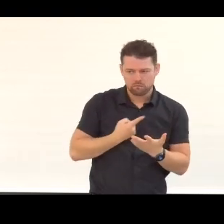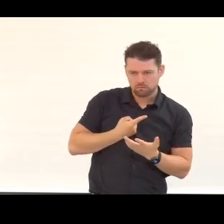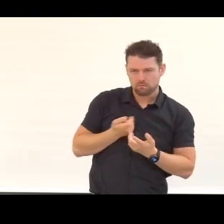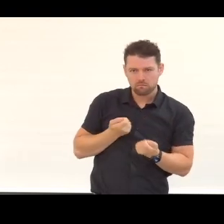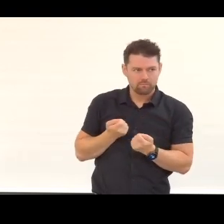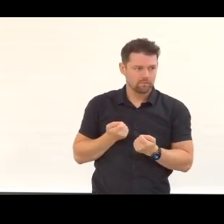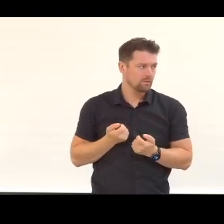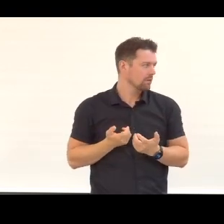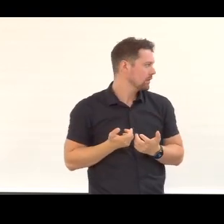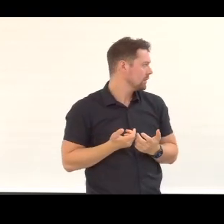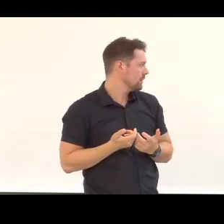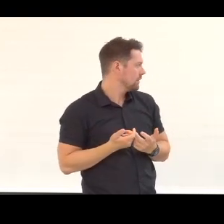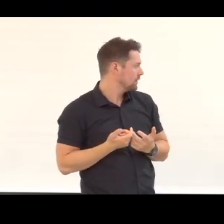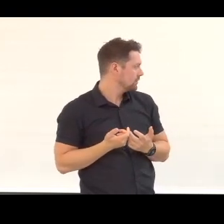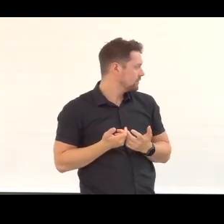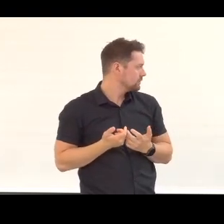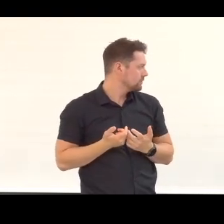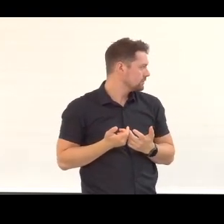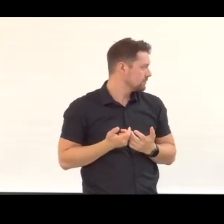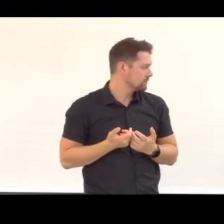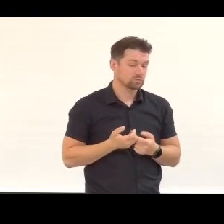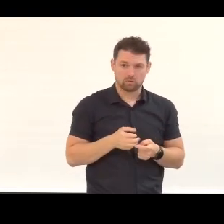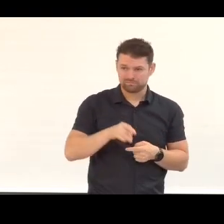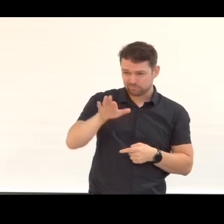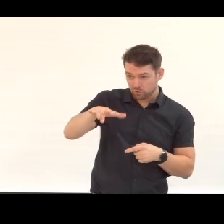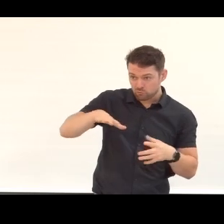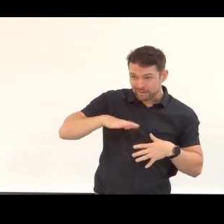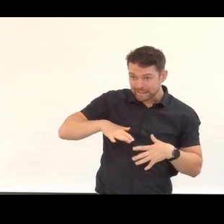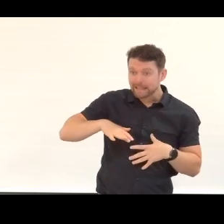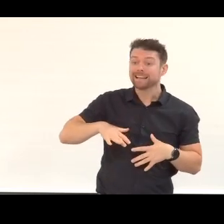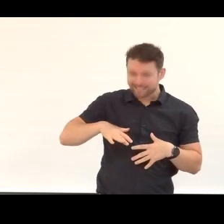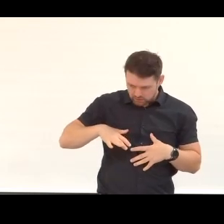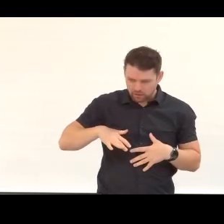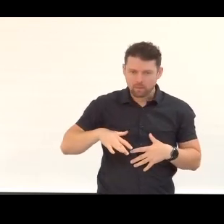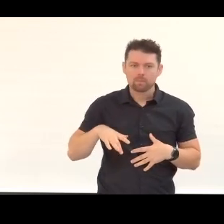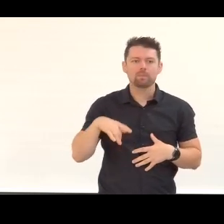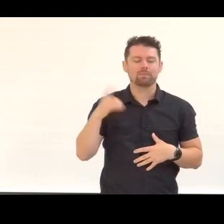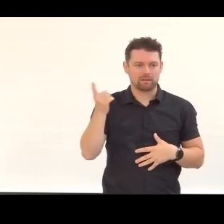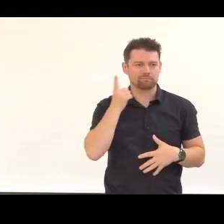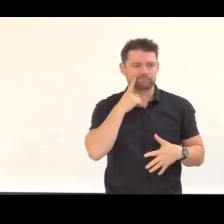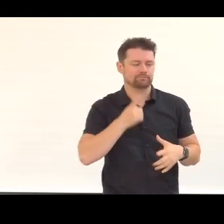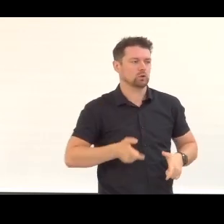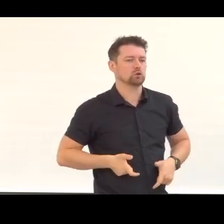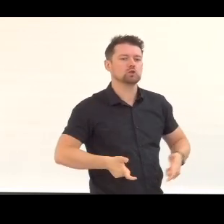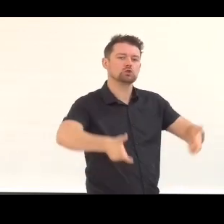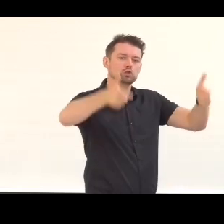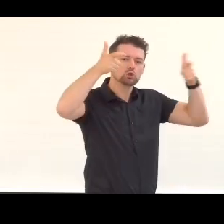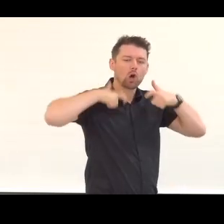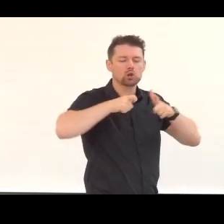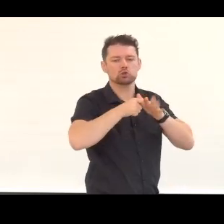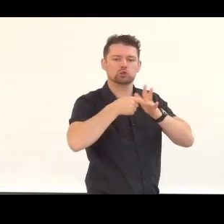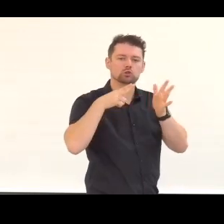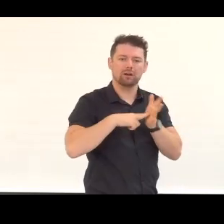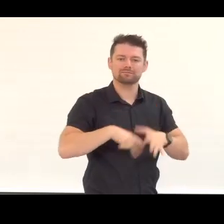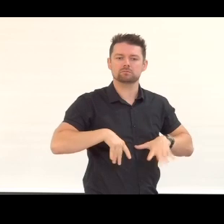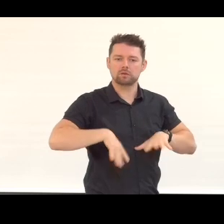on Earth after giving your readiness. At some point in the morning, the AAs will just write on the chat, donning started. And then everyone knows,